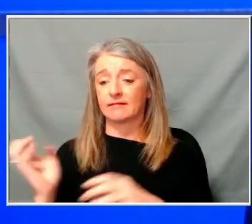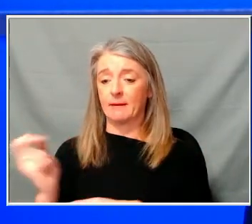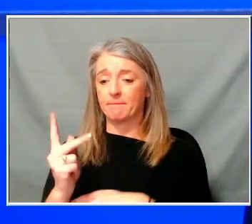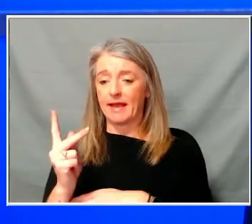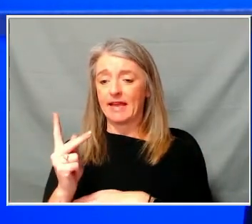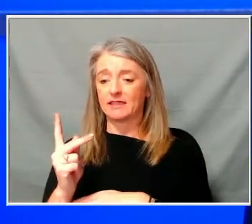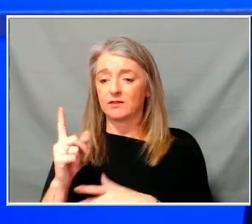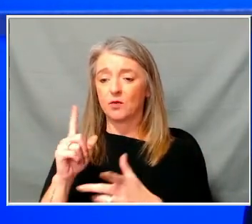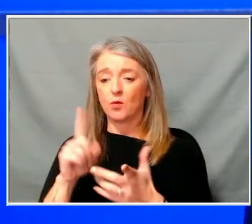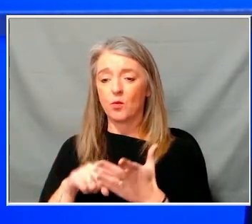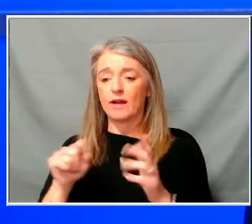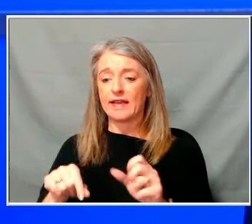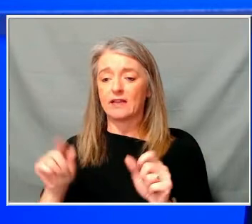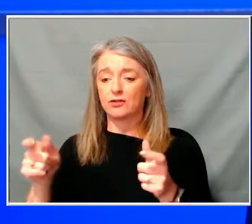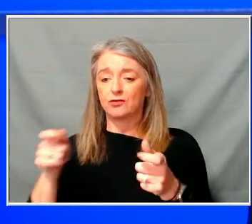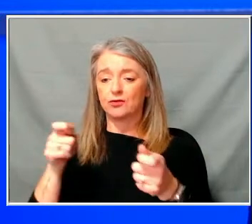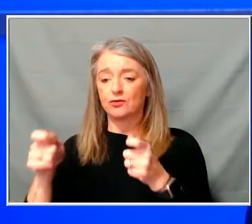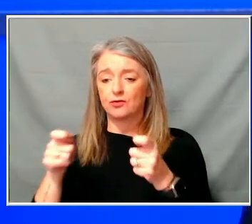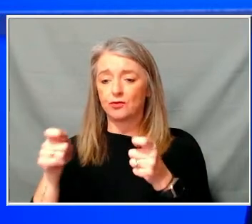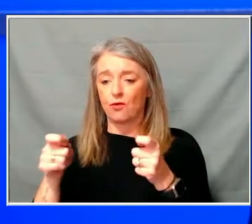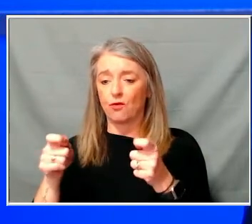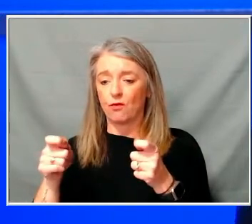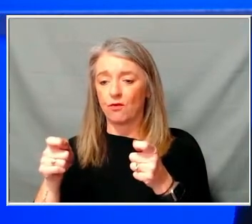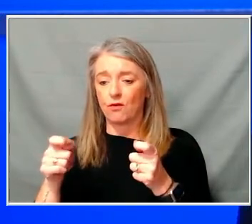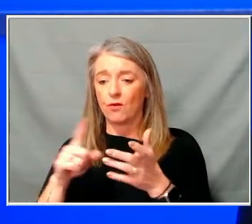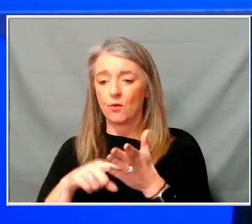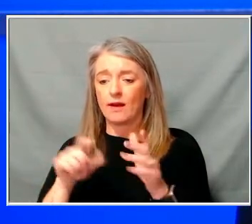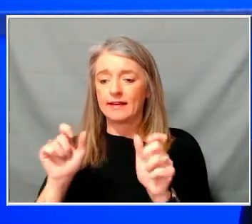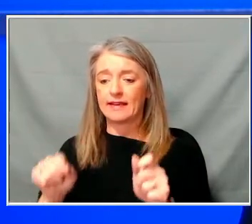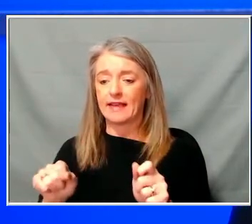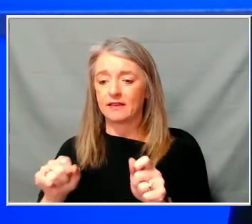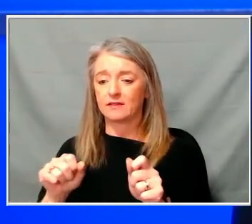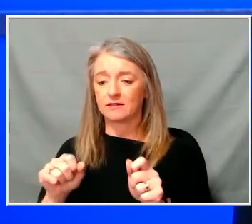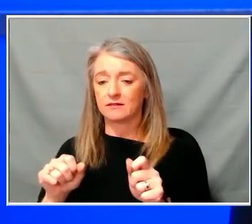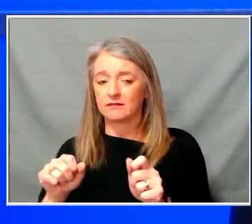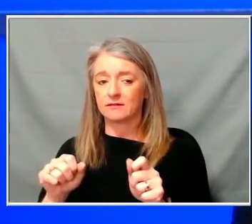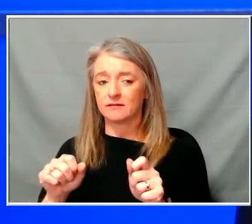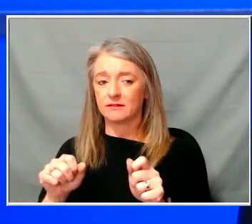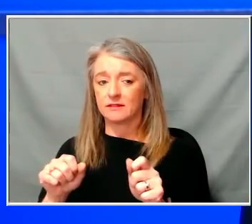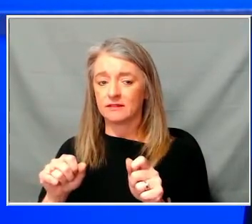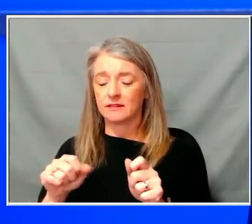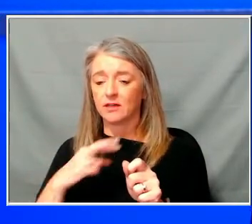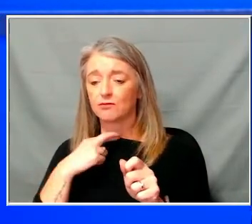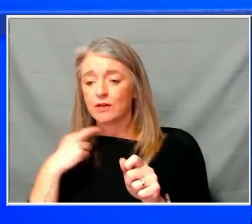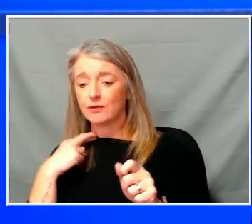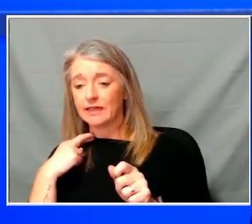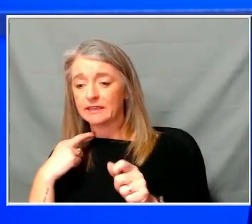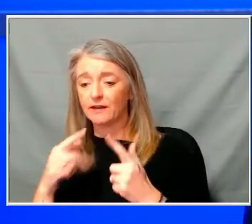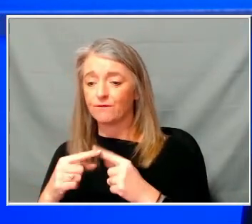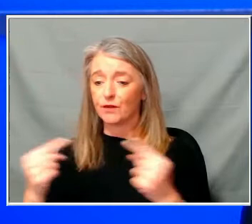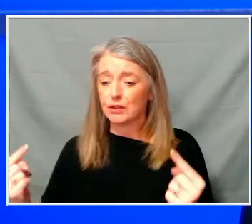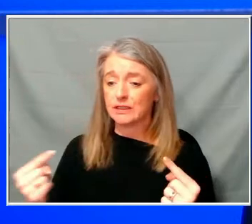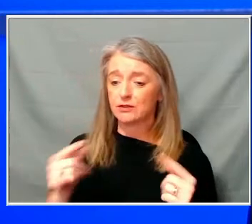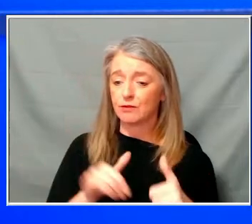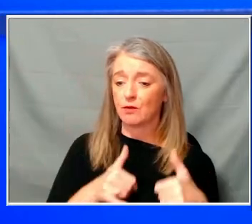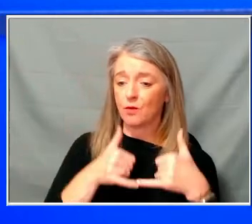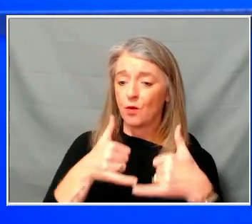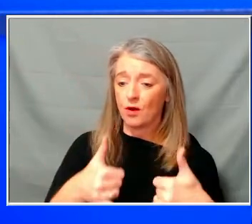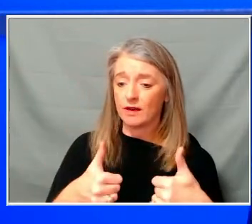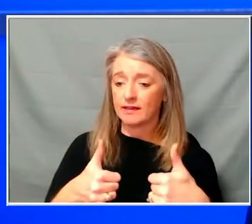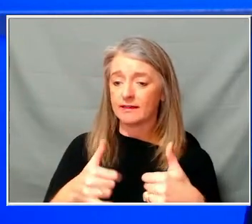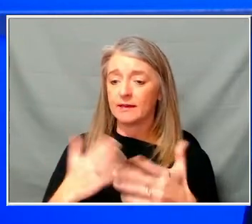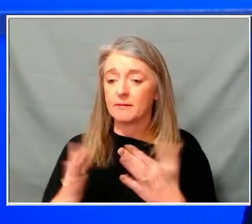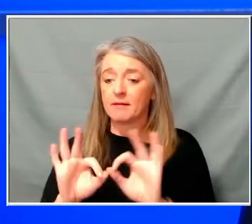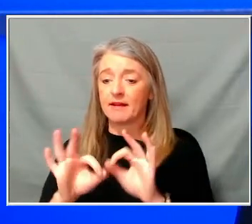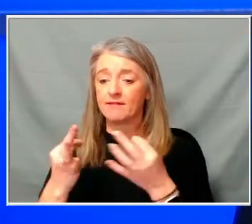you actually control, you have to risk, take risk versus reward. So maybe, a family